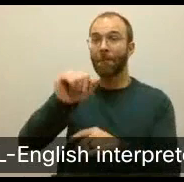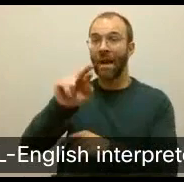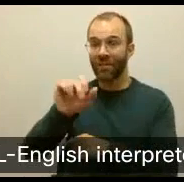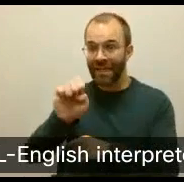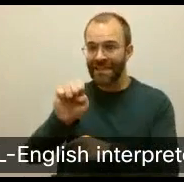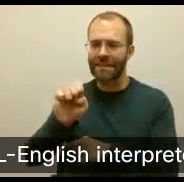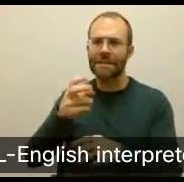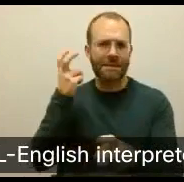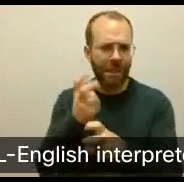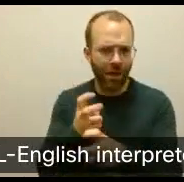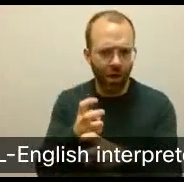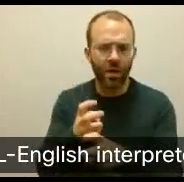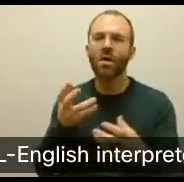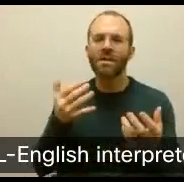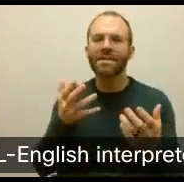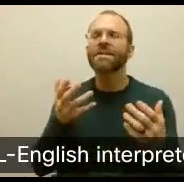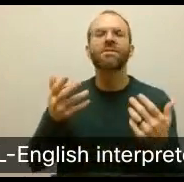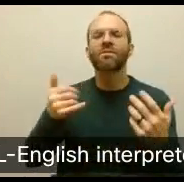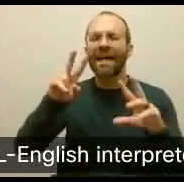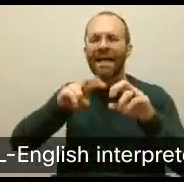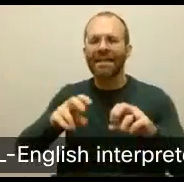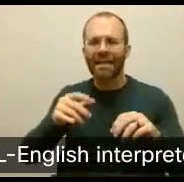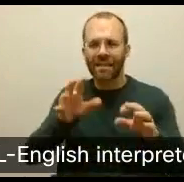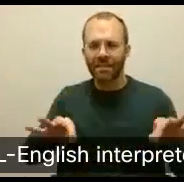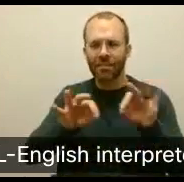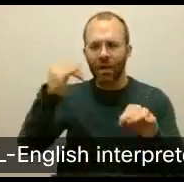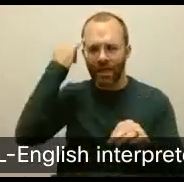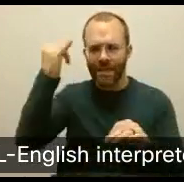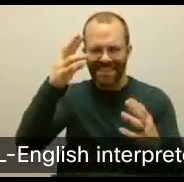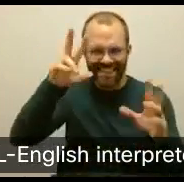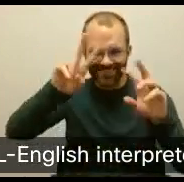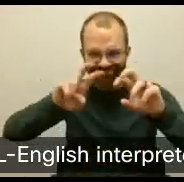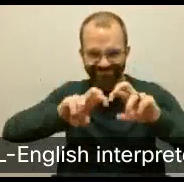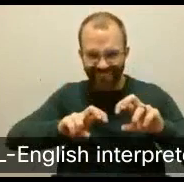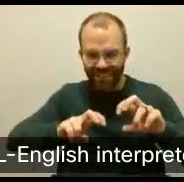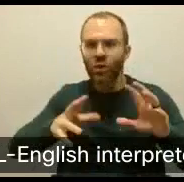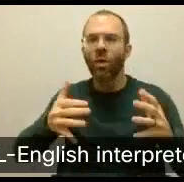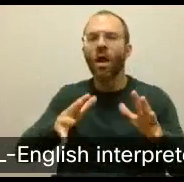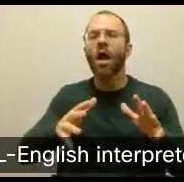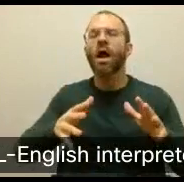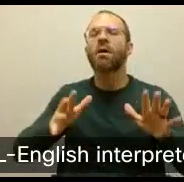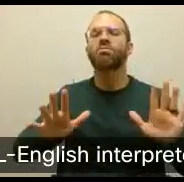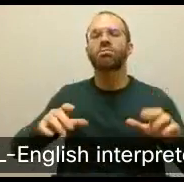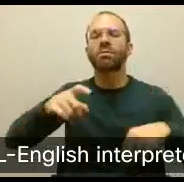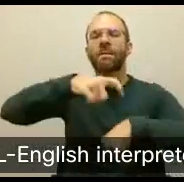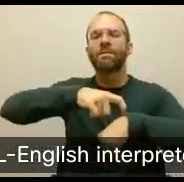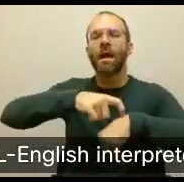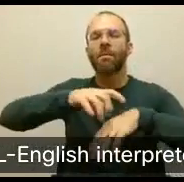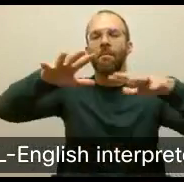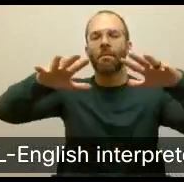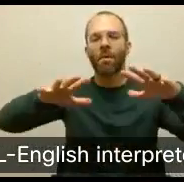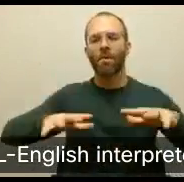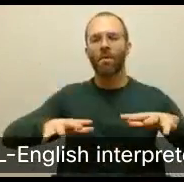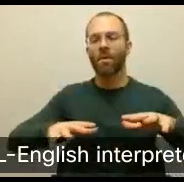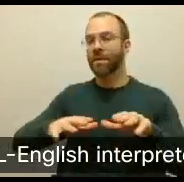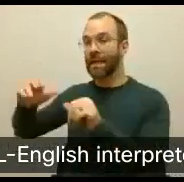analyzing the text, deciding what those key ideas are. So you want to give a bit of space to your brain so that when you come back to your